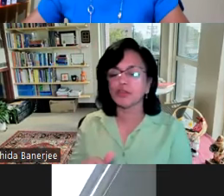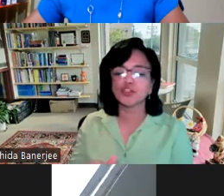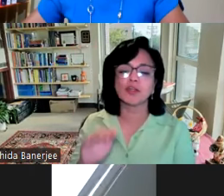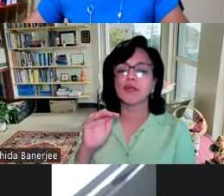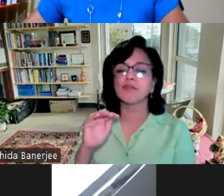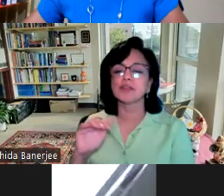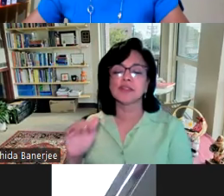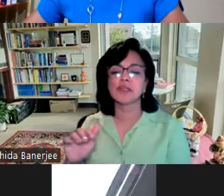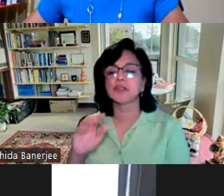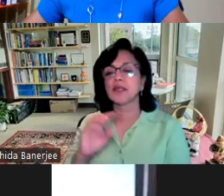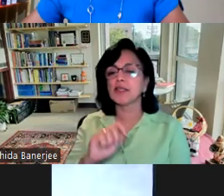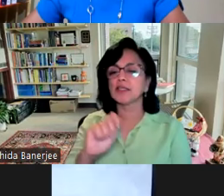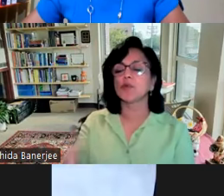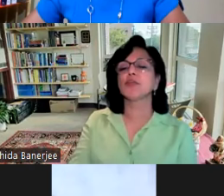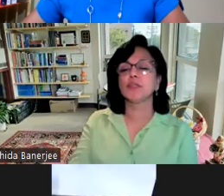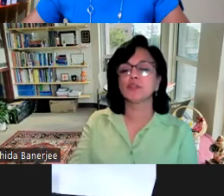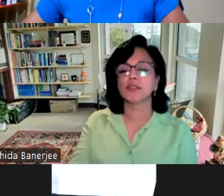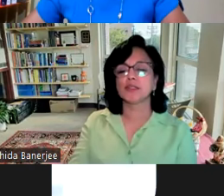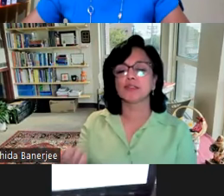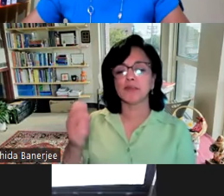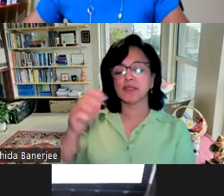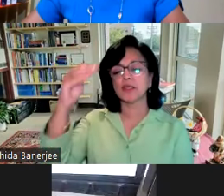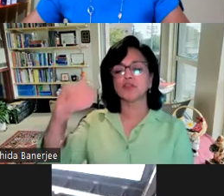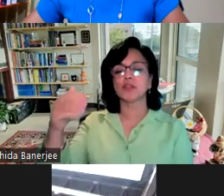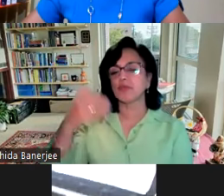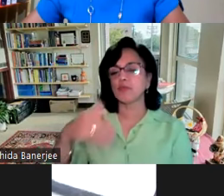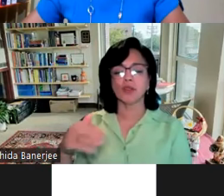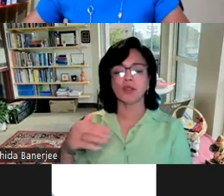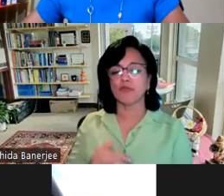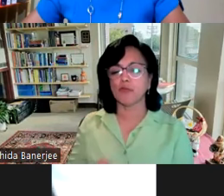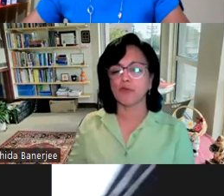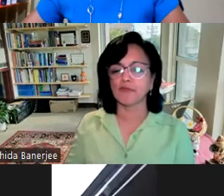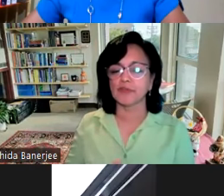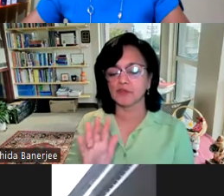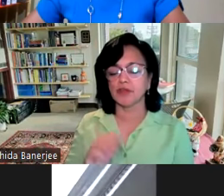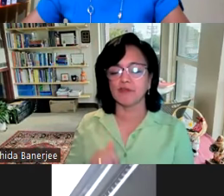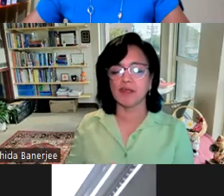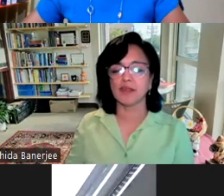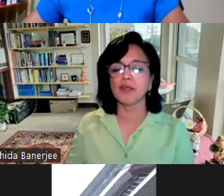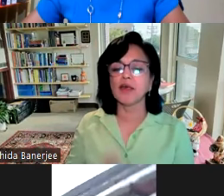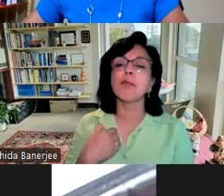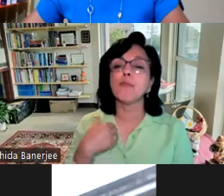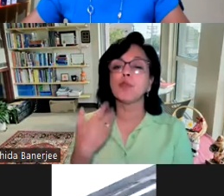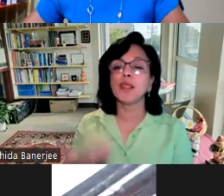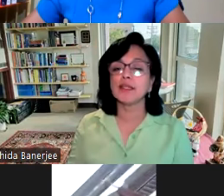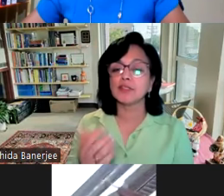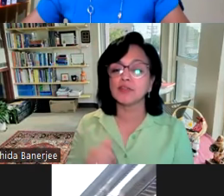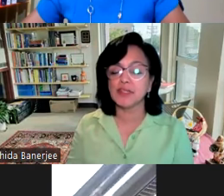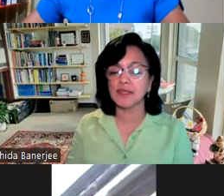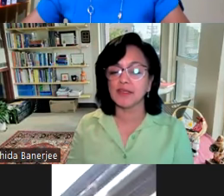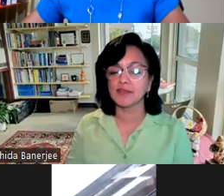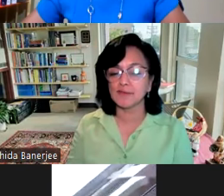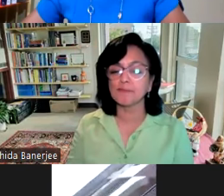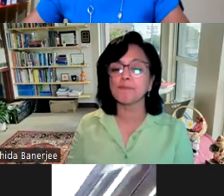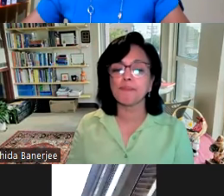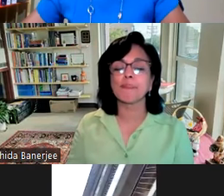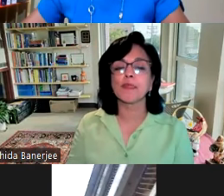your sugar level is this. That is why you need to take this medication every morning before breakfast, all of that. I'm more likely to take